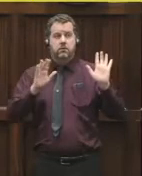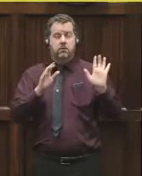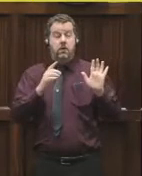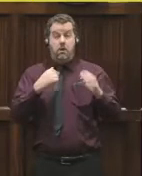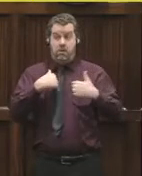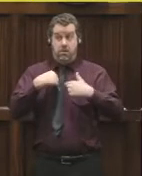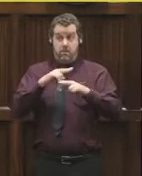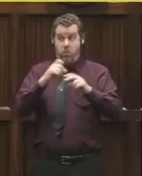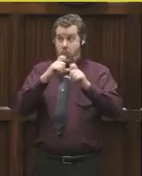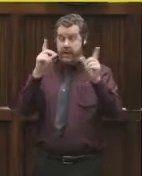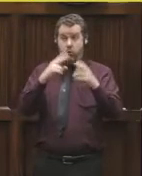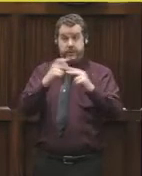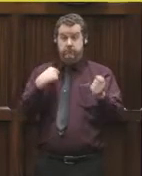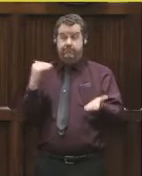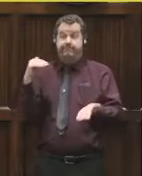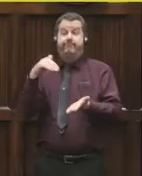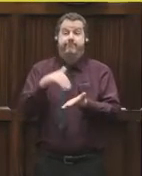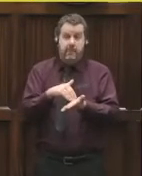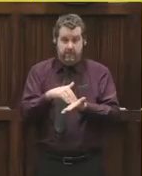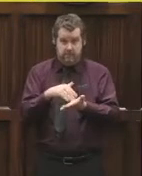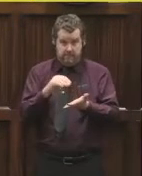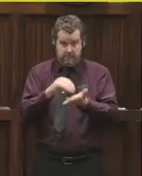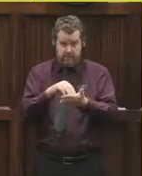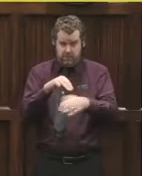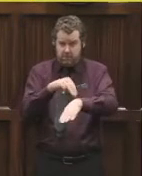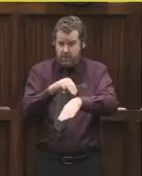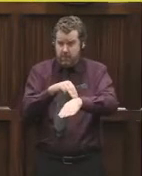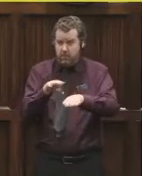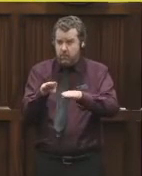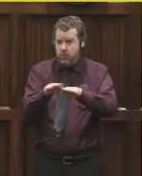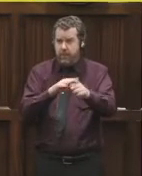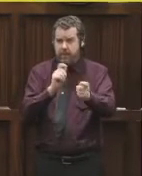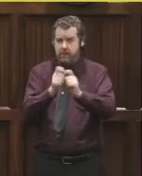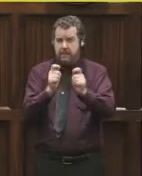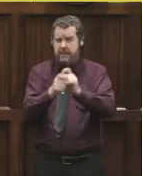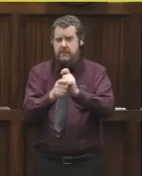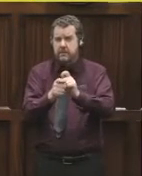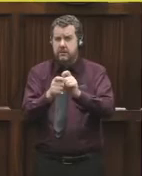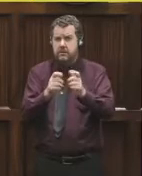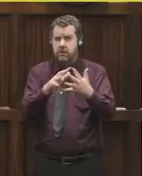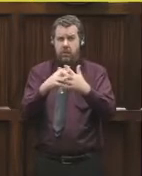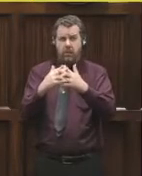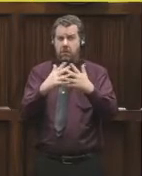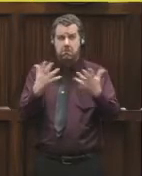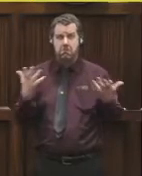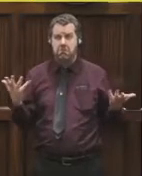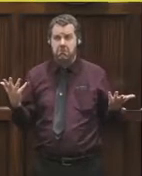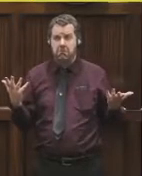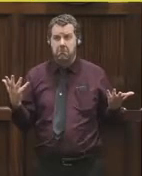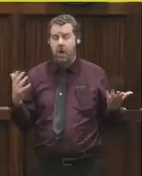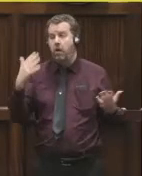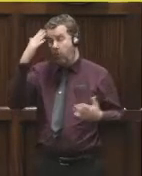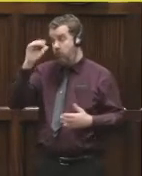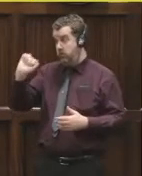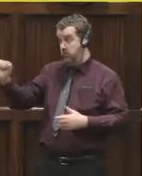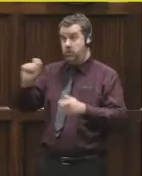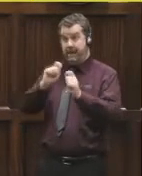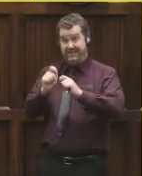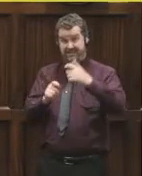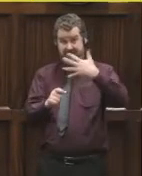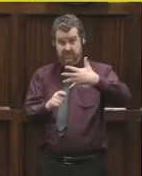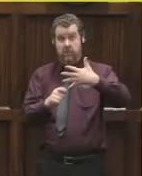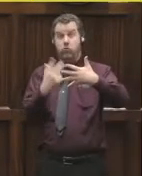aware until I came to the chamber here that there was a problem with amendments. 3 of Deputy Daly's amendments were